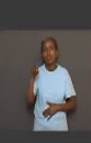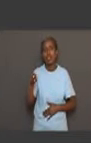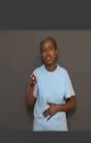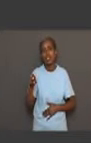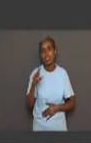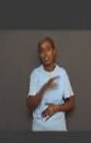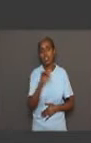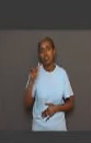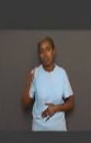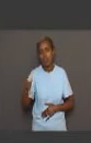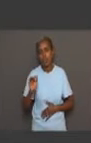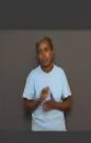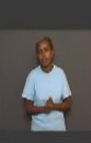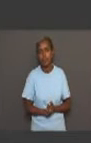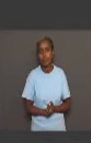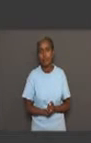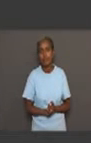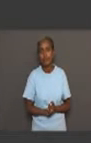x and y.